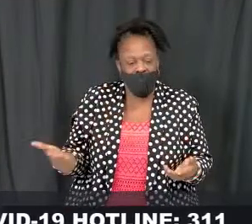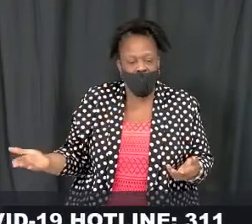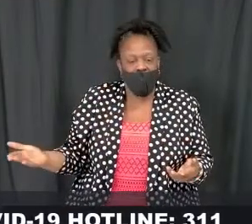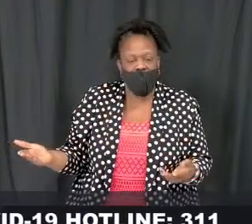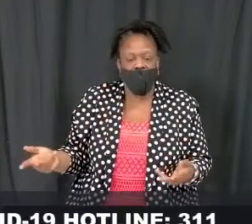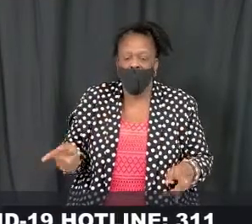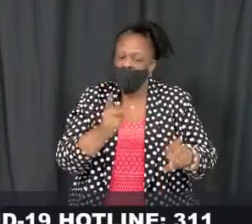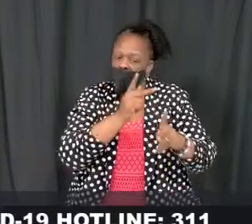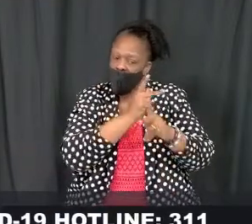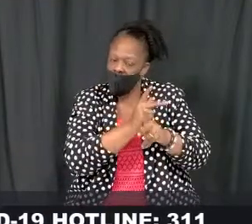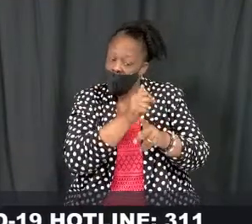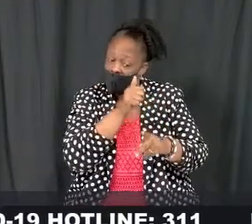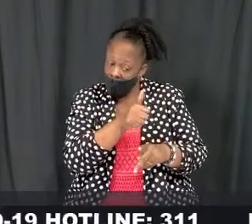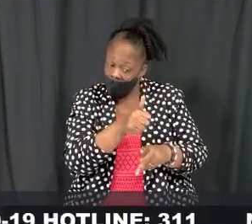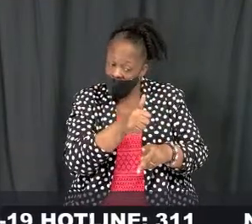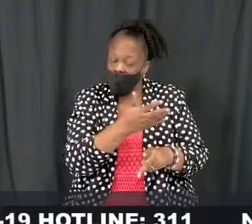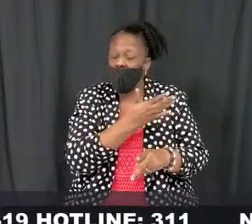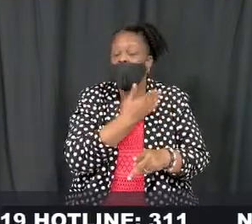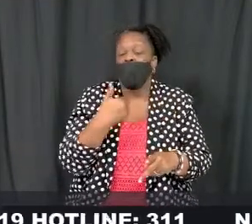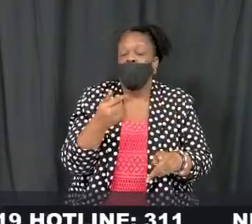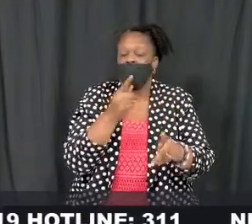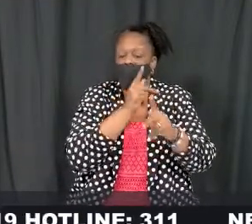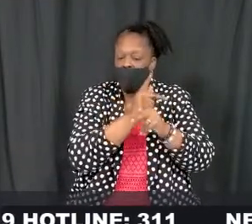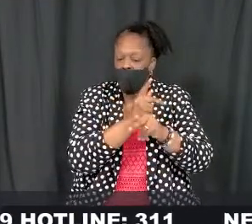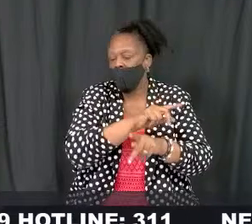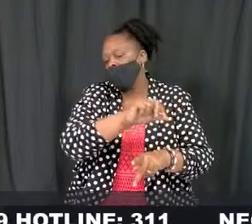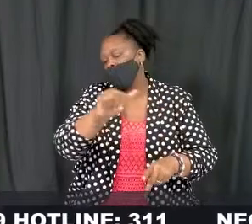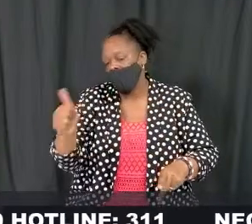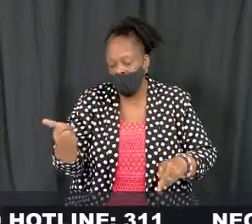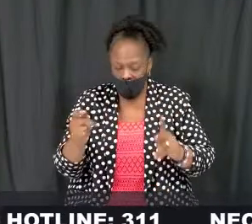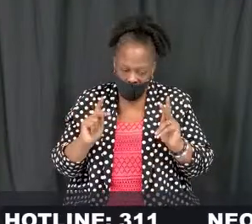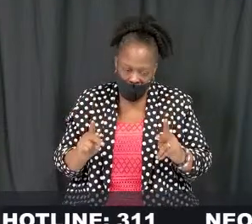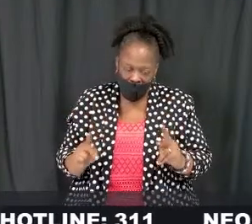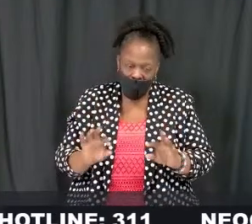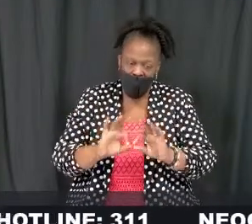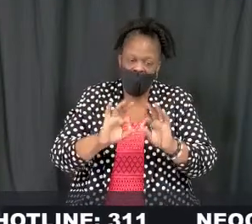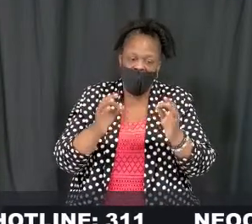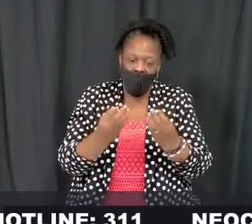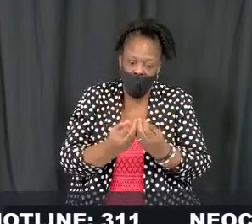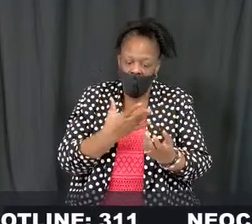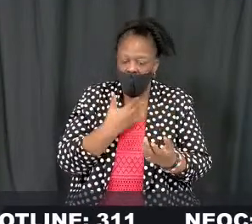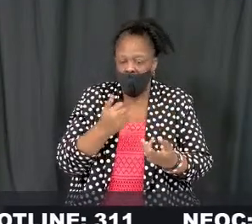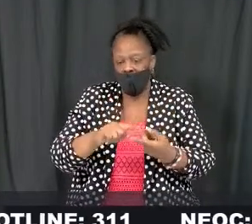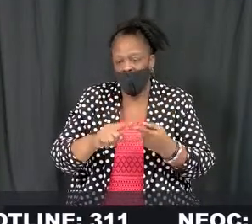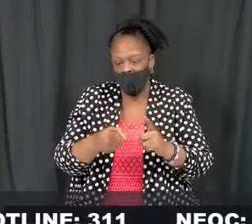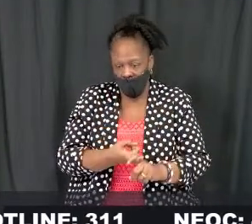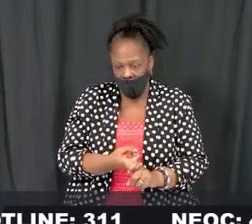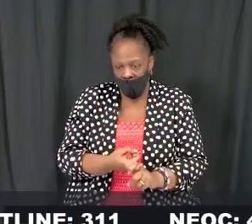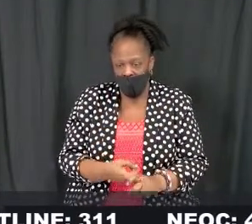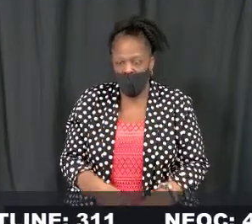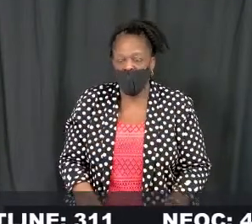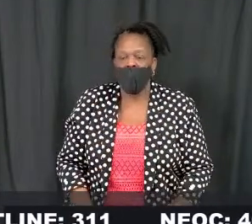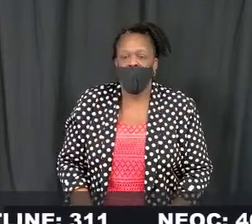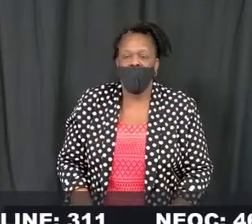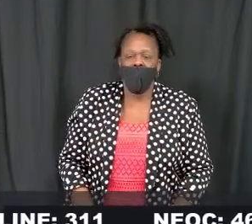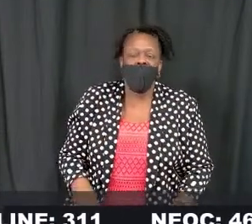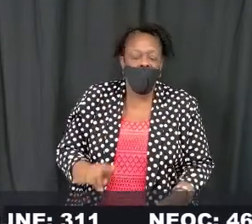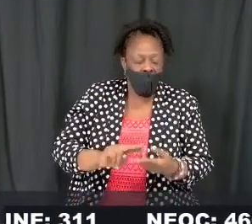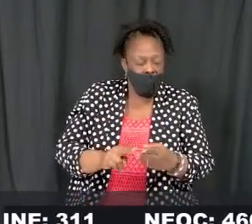protecting themselves, but protecting others. That number could have and should have been